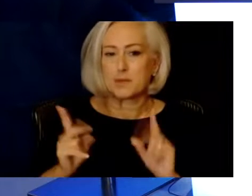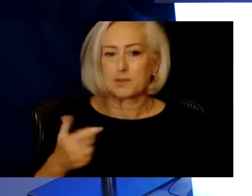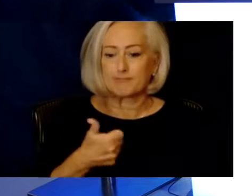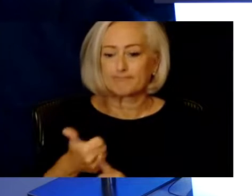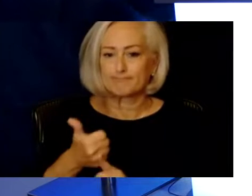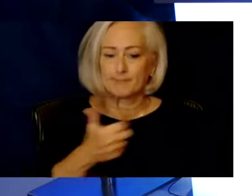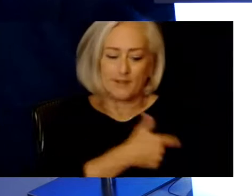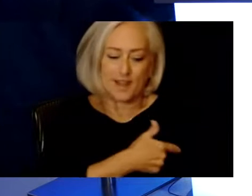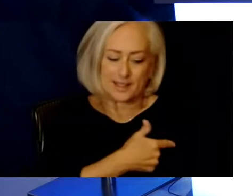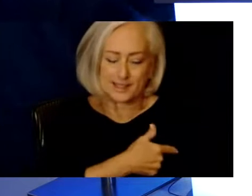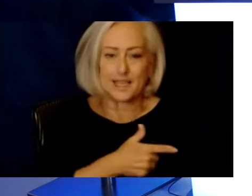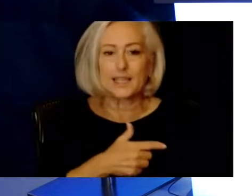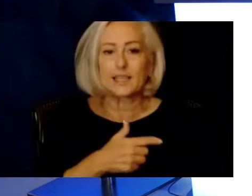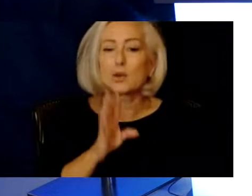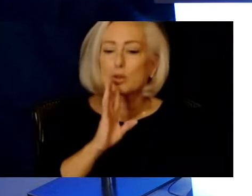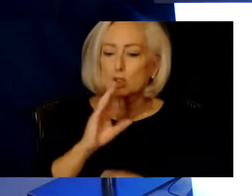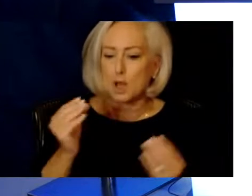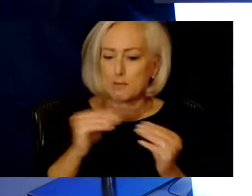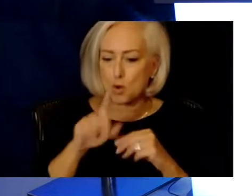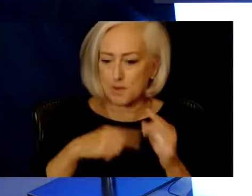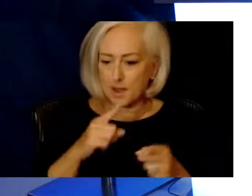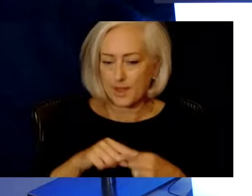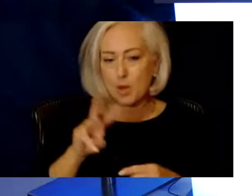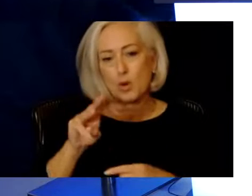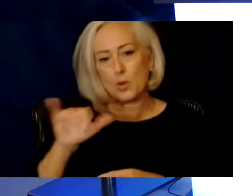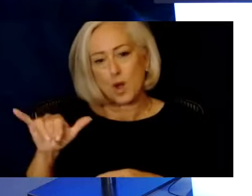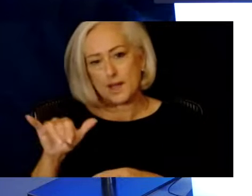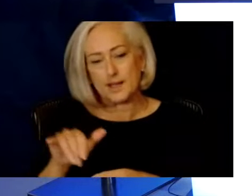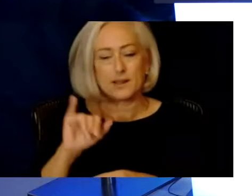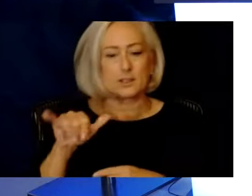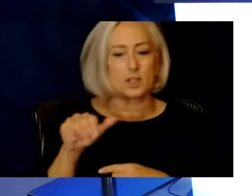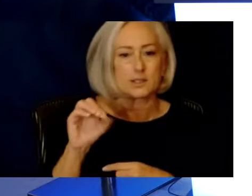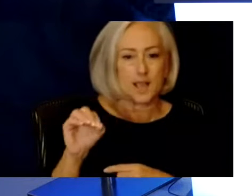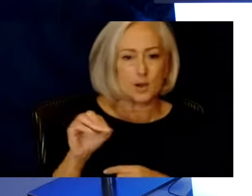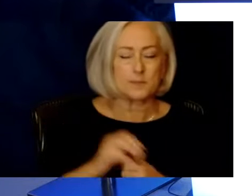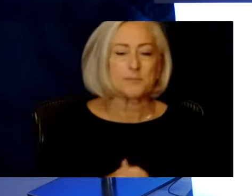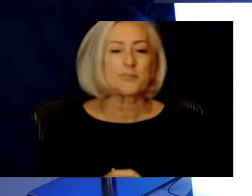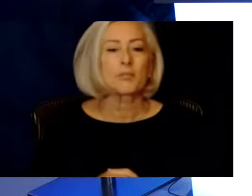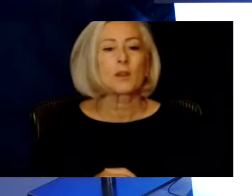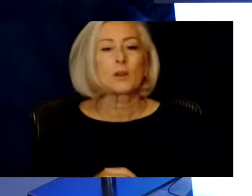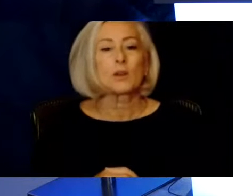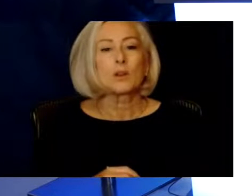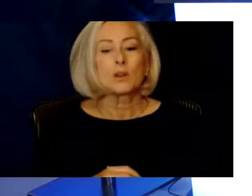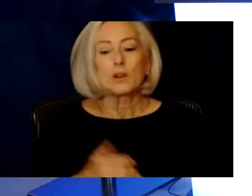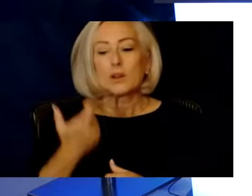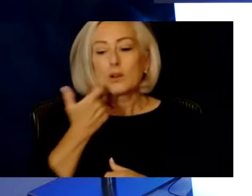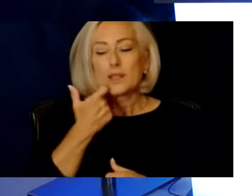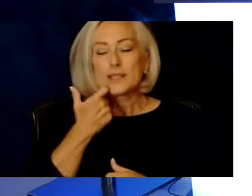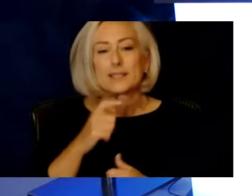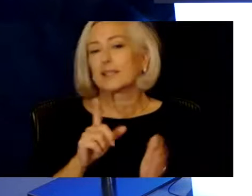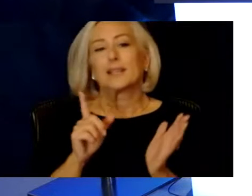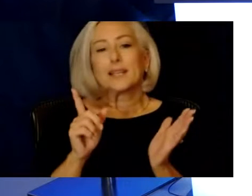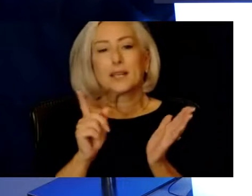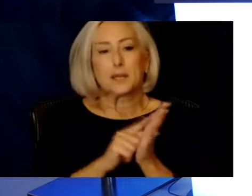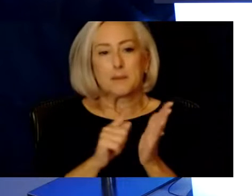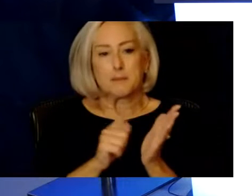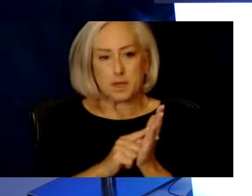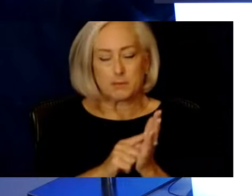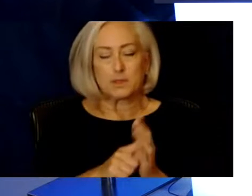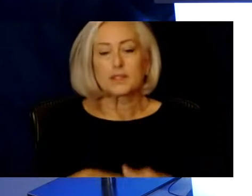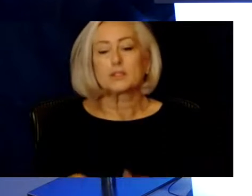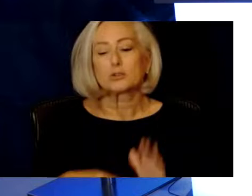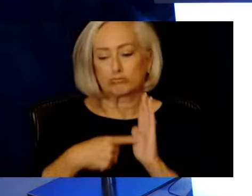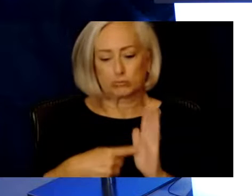how that's going in both Wyandotte and Johnson County. But you know, Hawkeye, a new study published in this magazine Science shows coronavirus can find different ways to